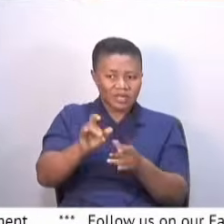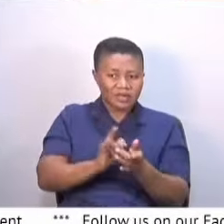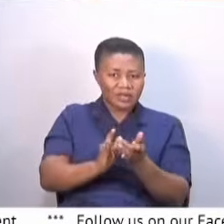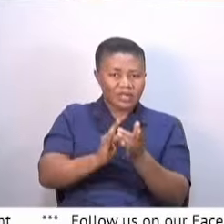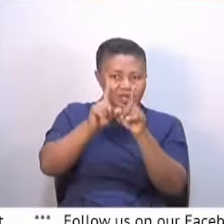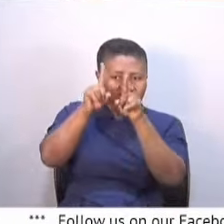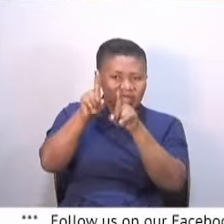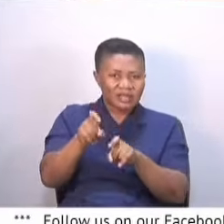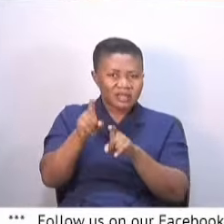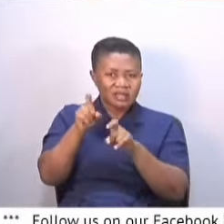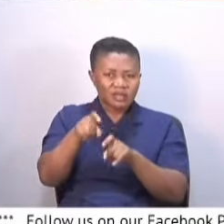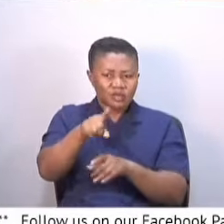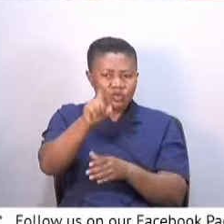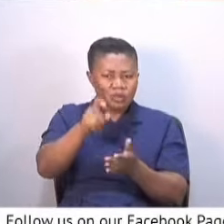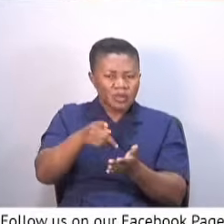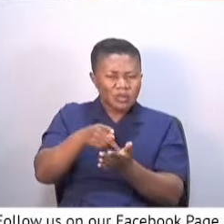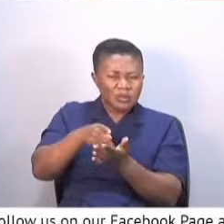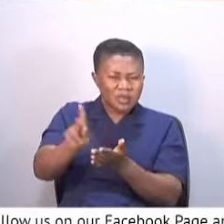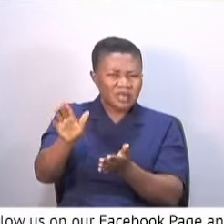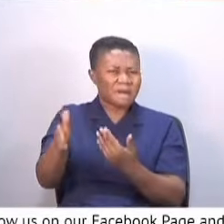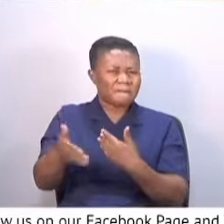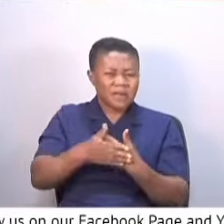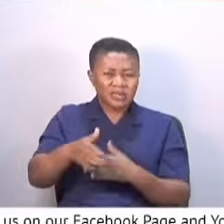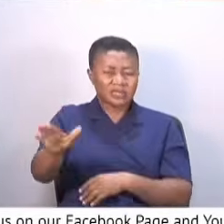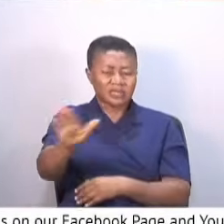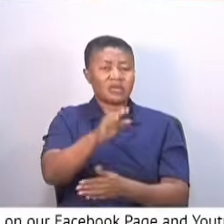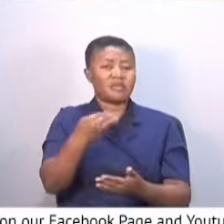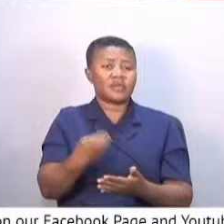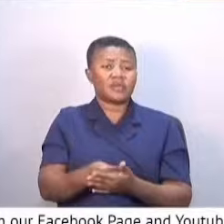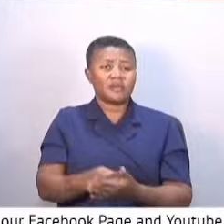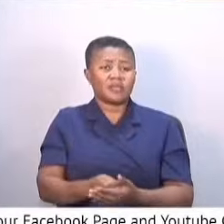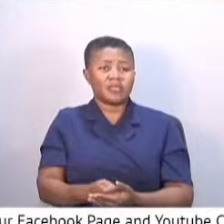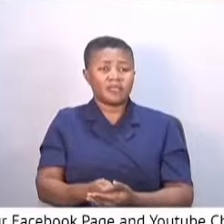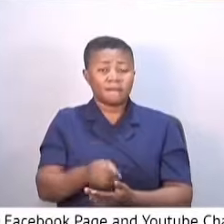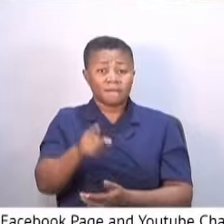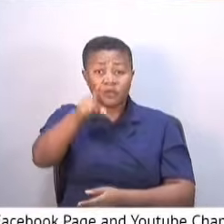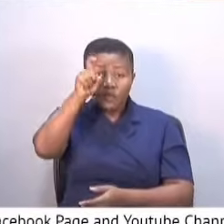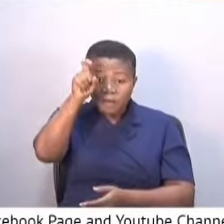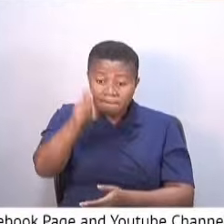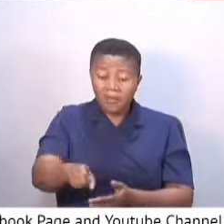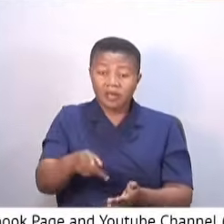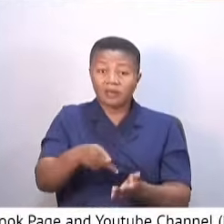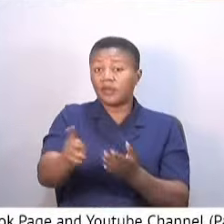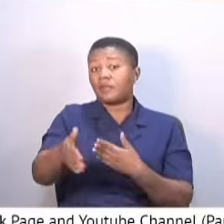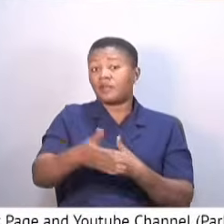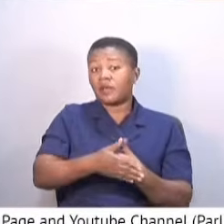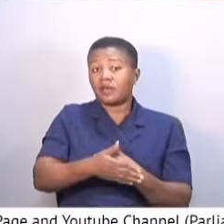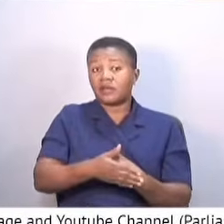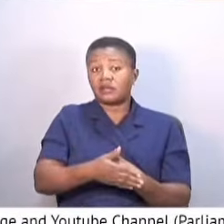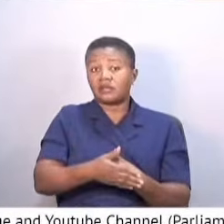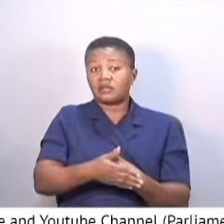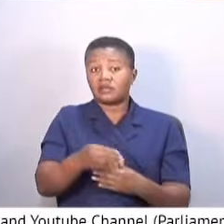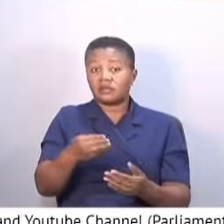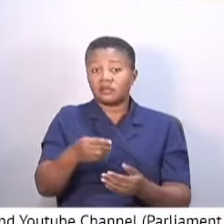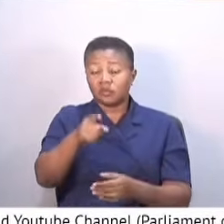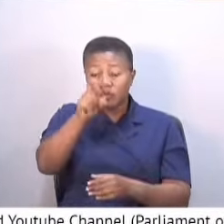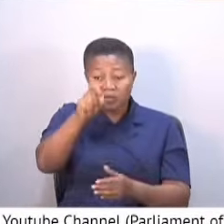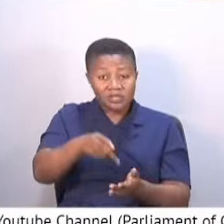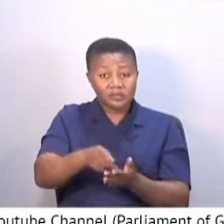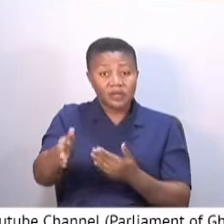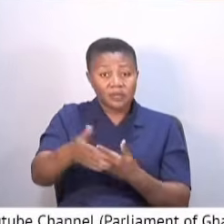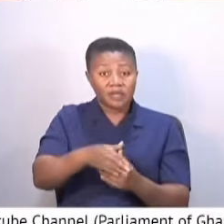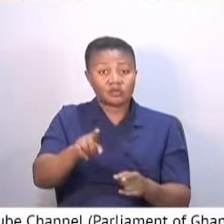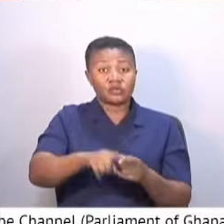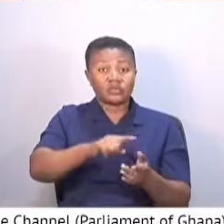Speaker, those monies have to be returned, refunded to the, you have to refund those monies to these young men.